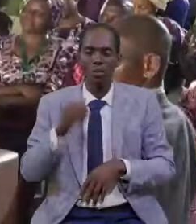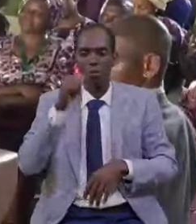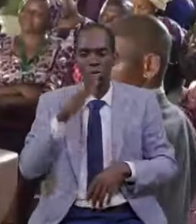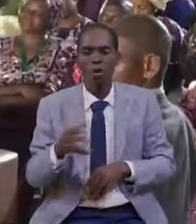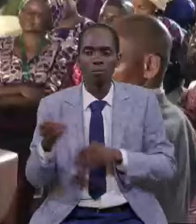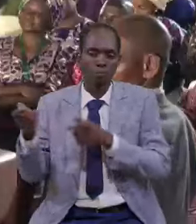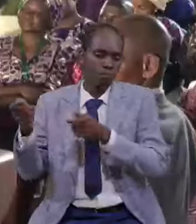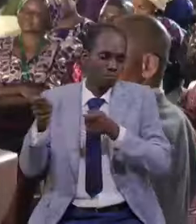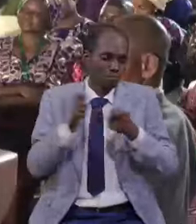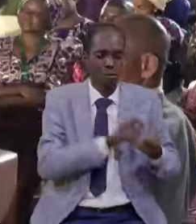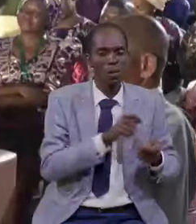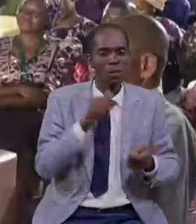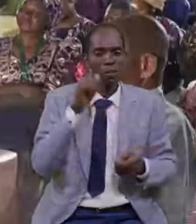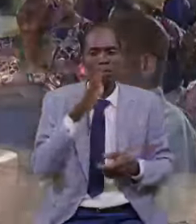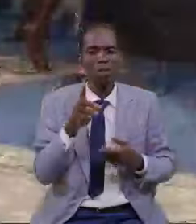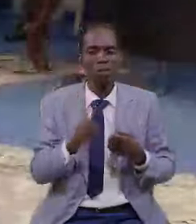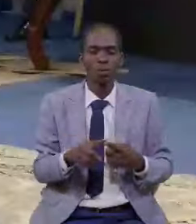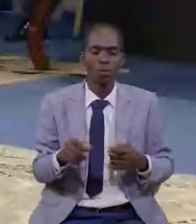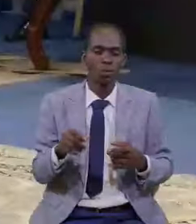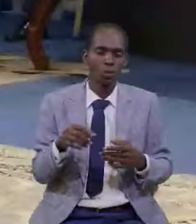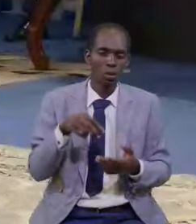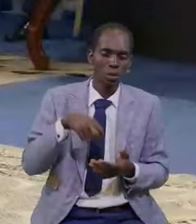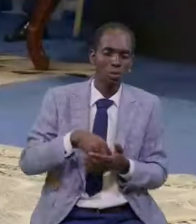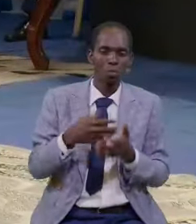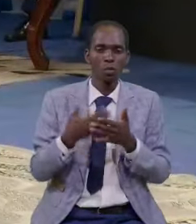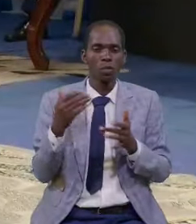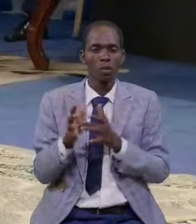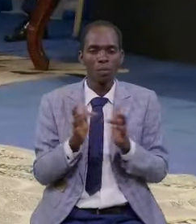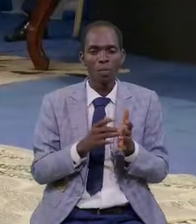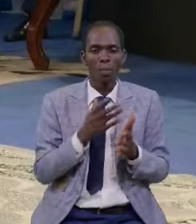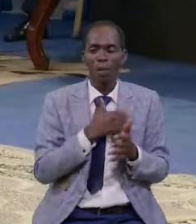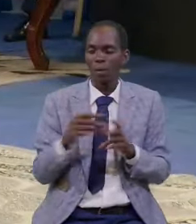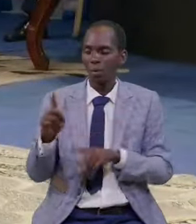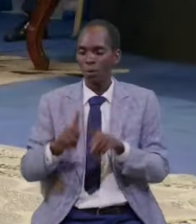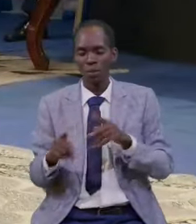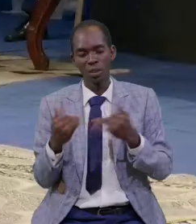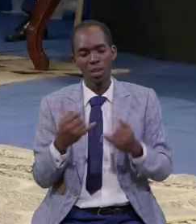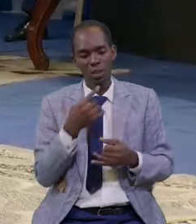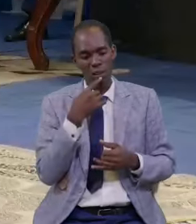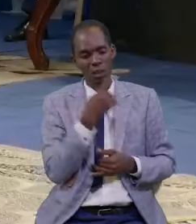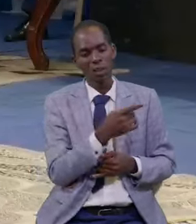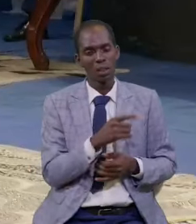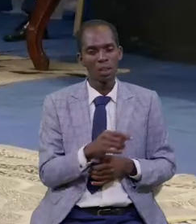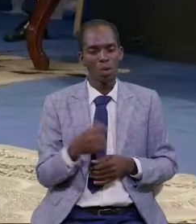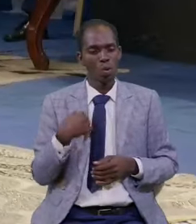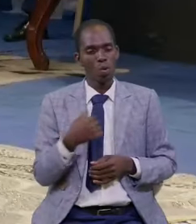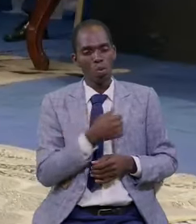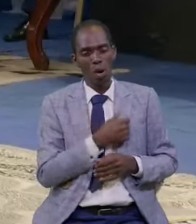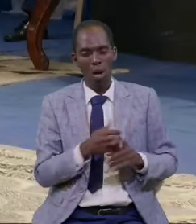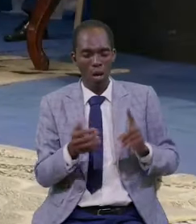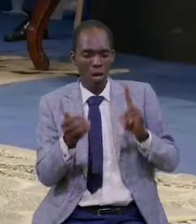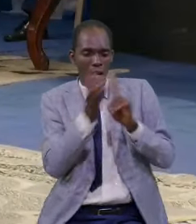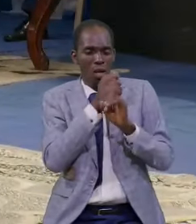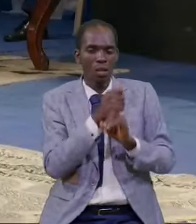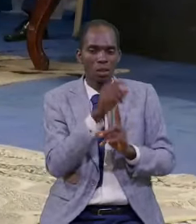Jesus. And he said, we caught this woman. Listen to the whole story. And